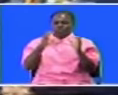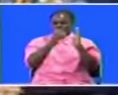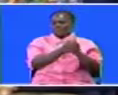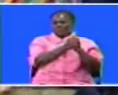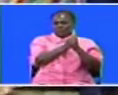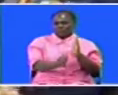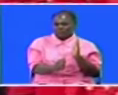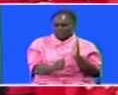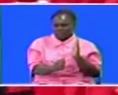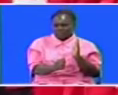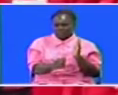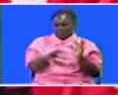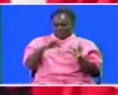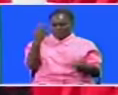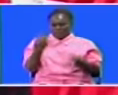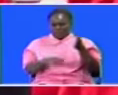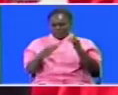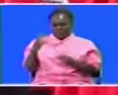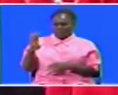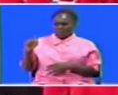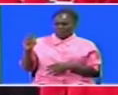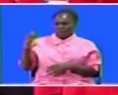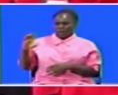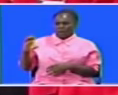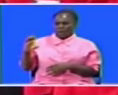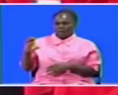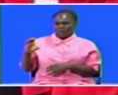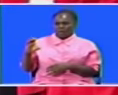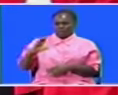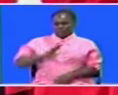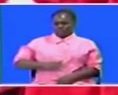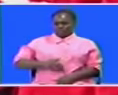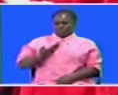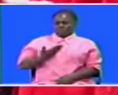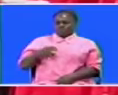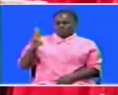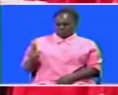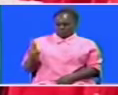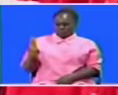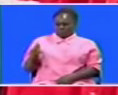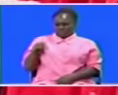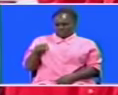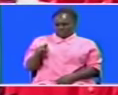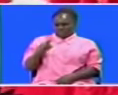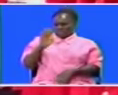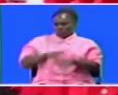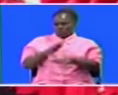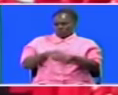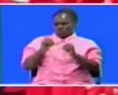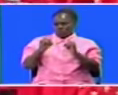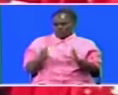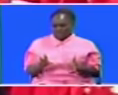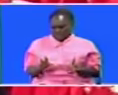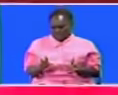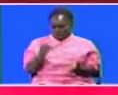expert and political analyst Barack Muluka, the tirade the president is engaging in doesn't augur well for the office